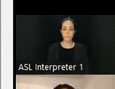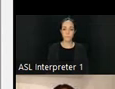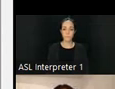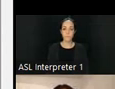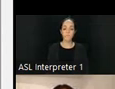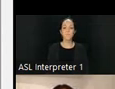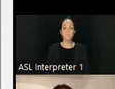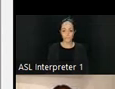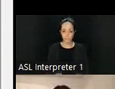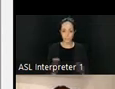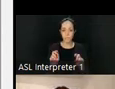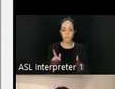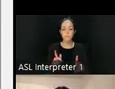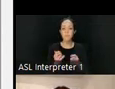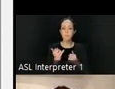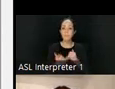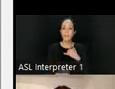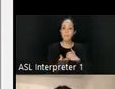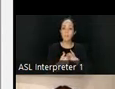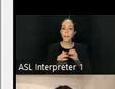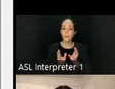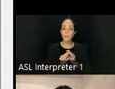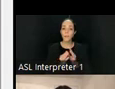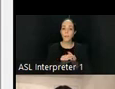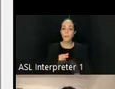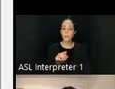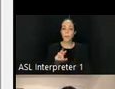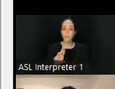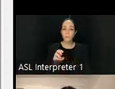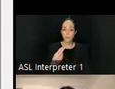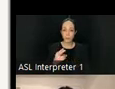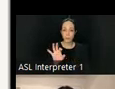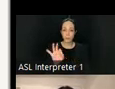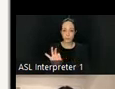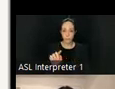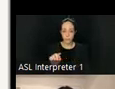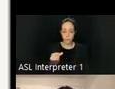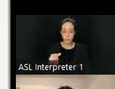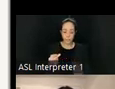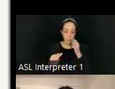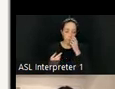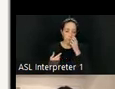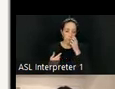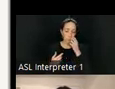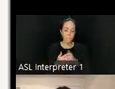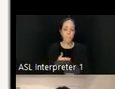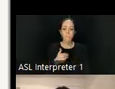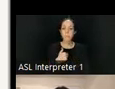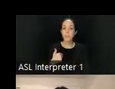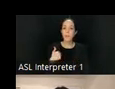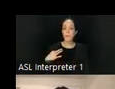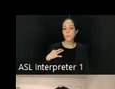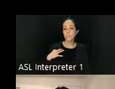Okay, so when we last met on March 9th, members volunteer